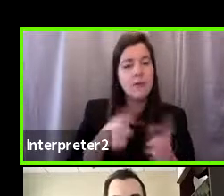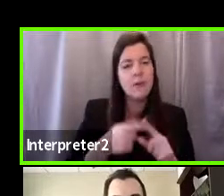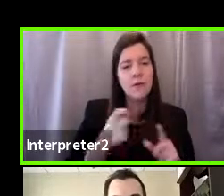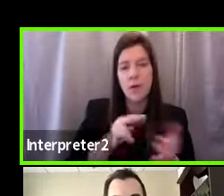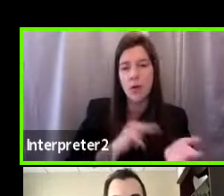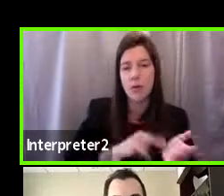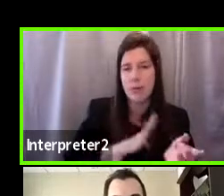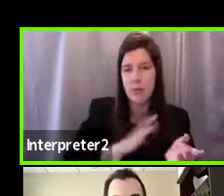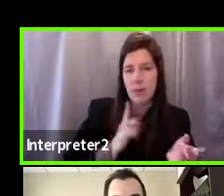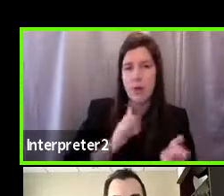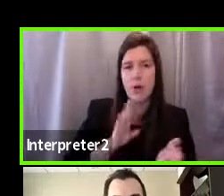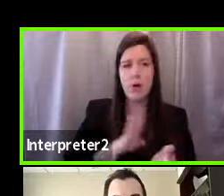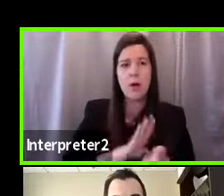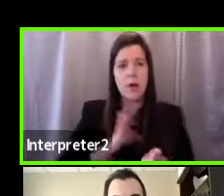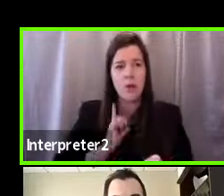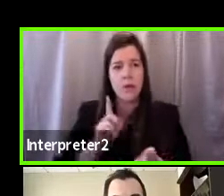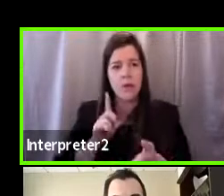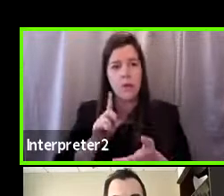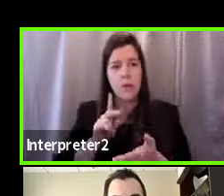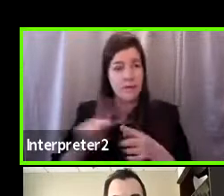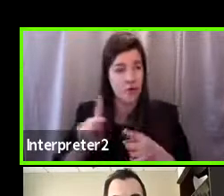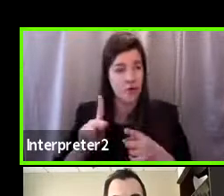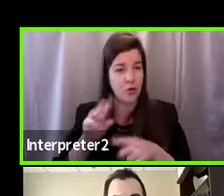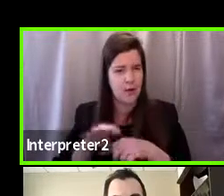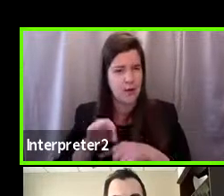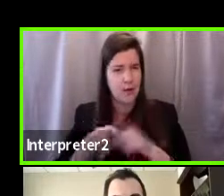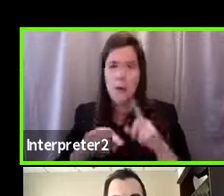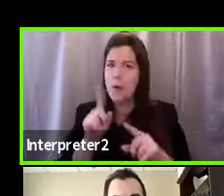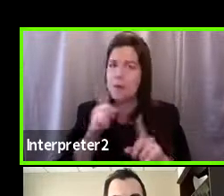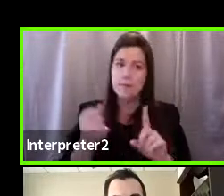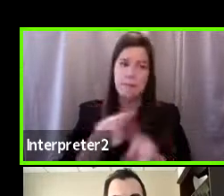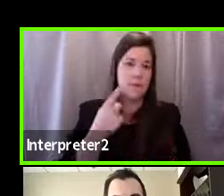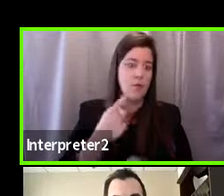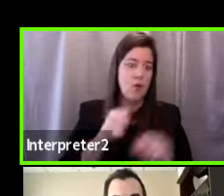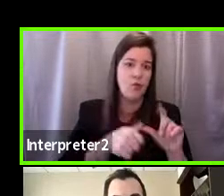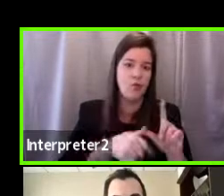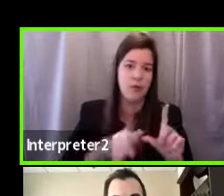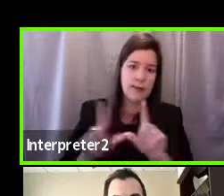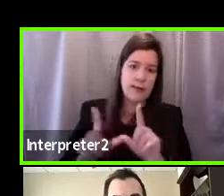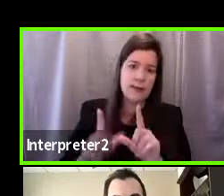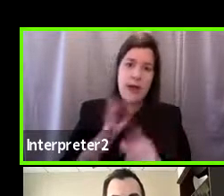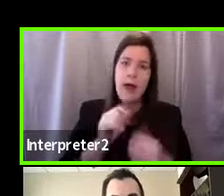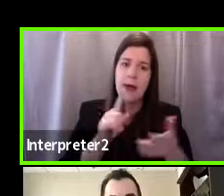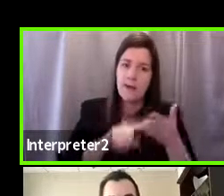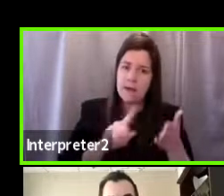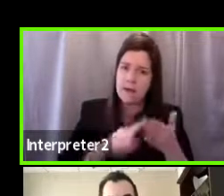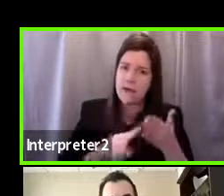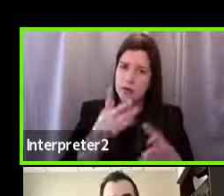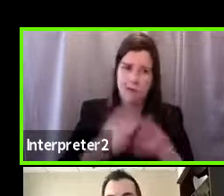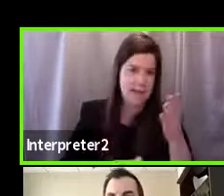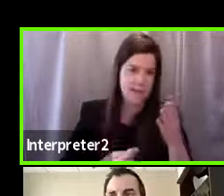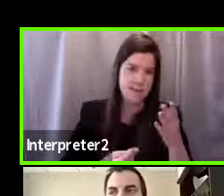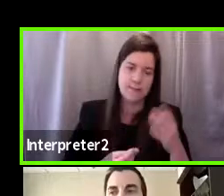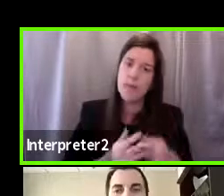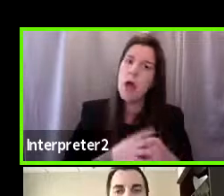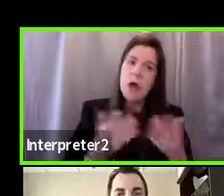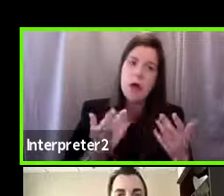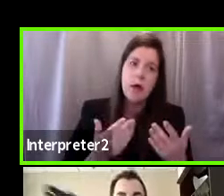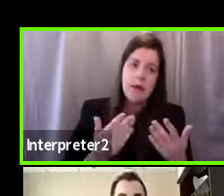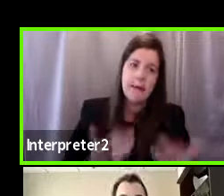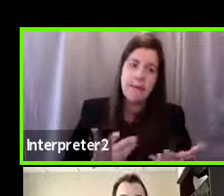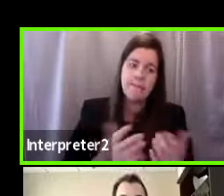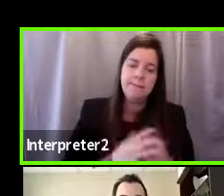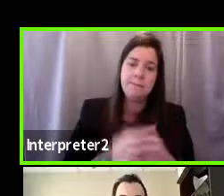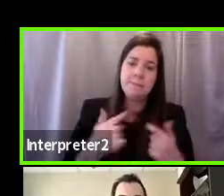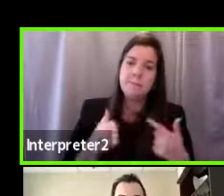Professional Counselors, but really missing the mark on renewal of licenses and investigations. And I'm trying to understand